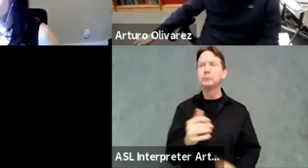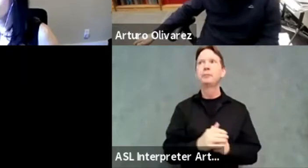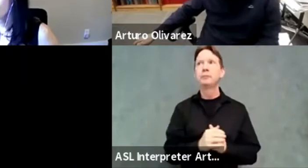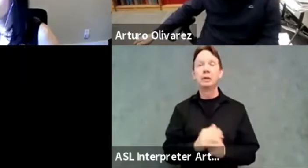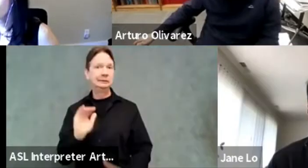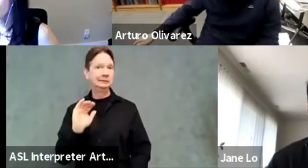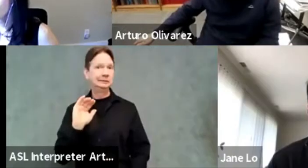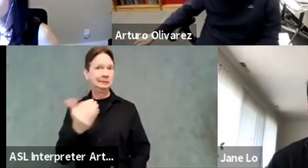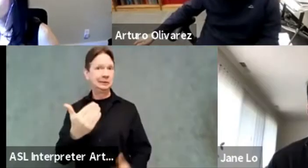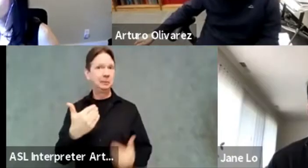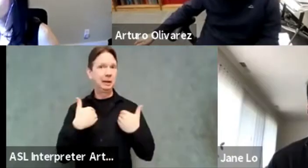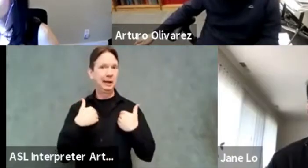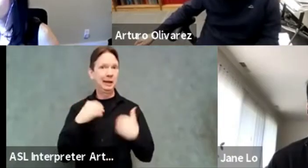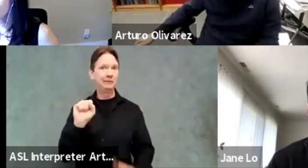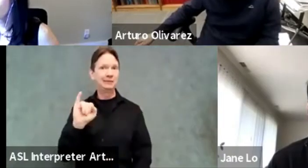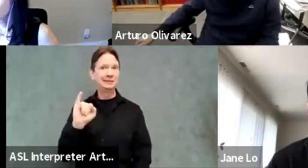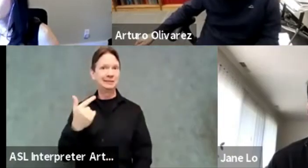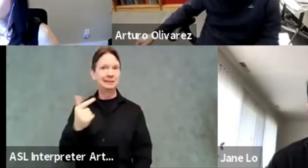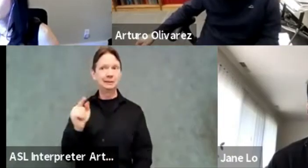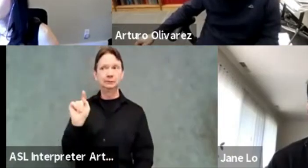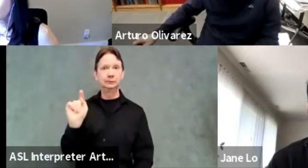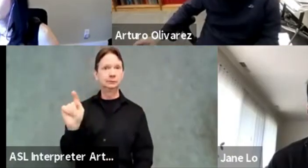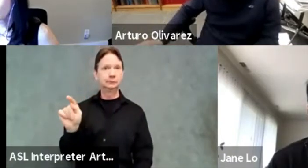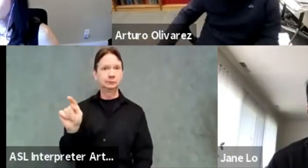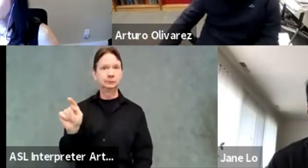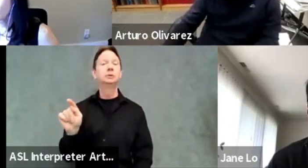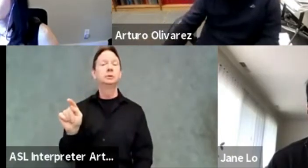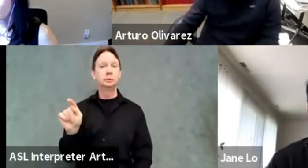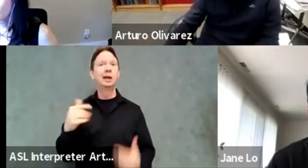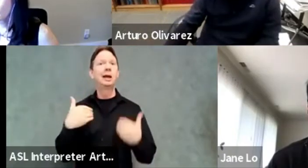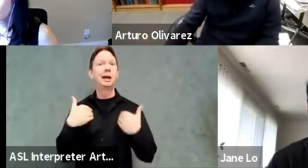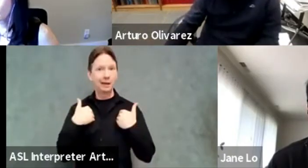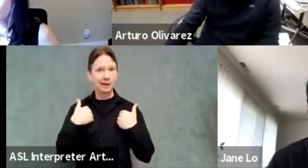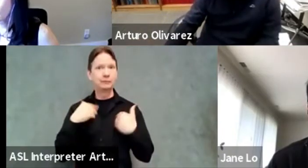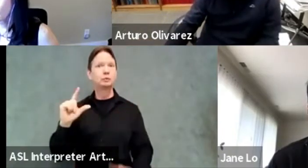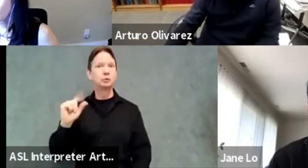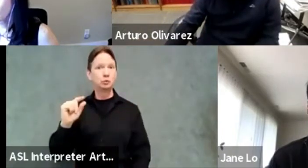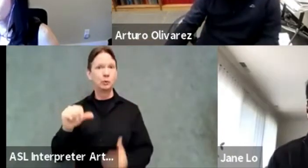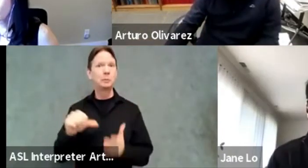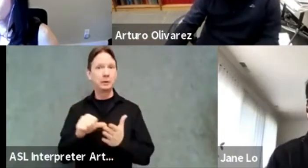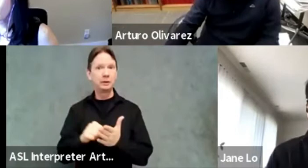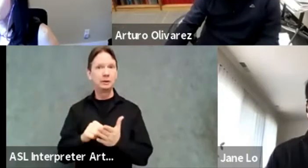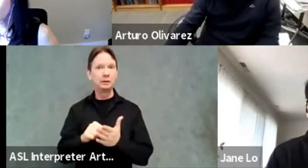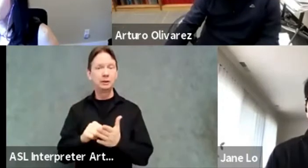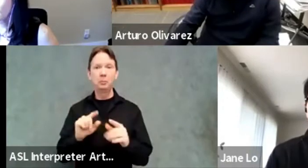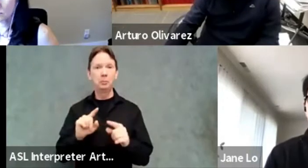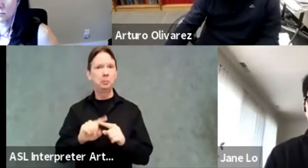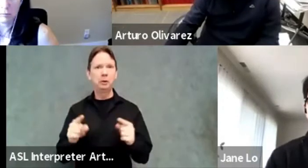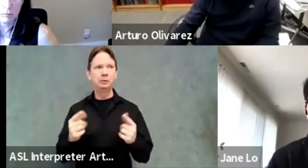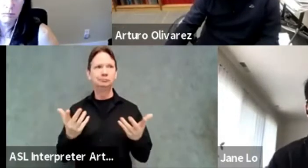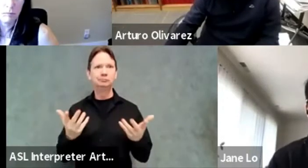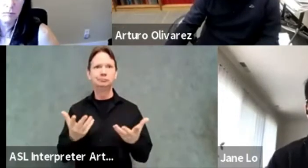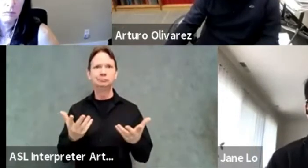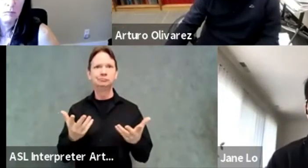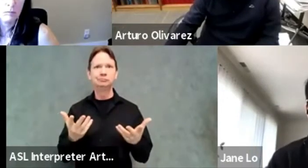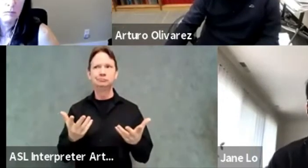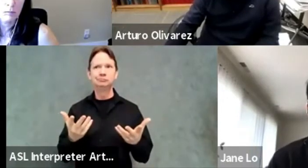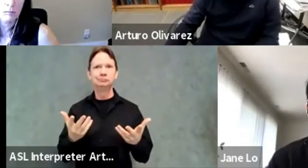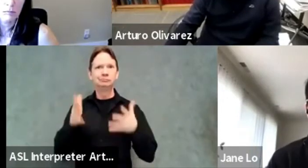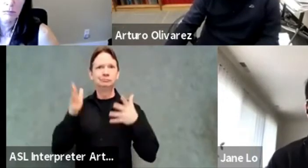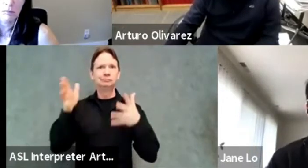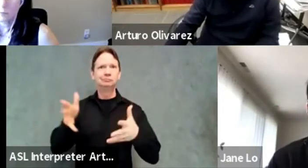Twitter page, but the current leadership doesn't know who controls it. The site hasn't been updated since 2017.